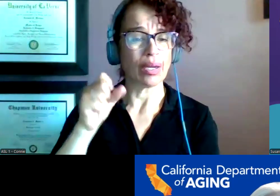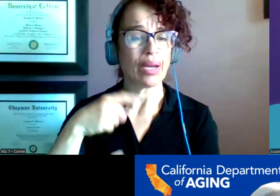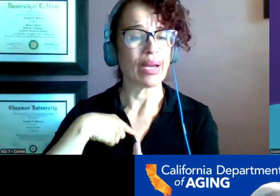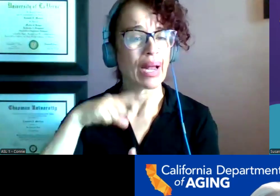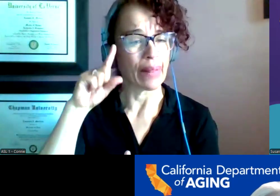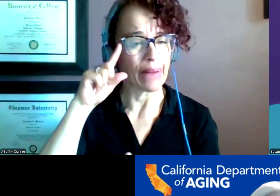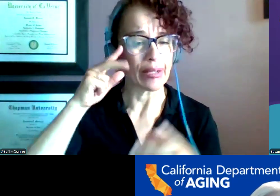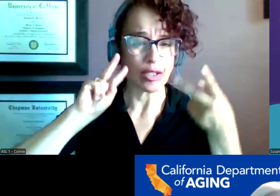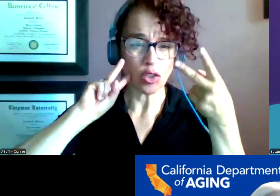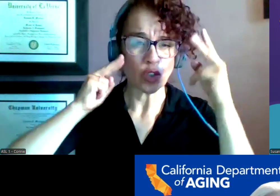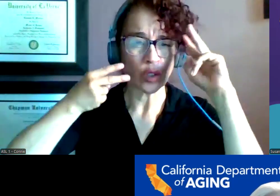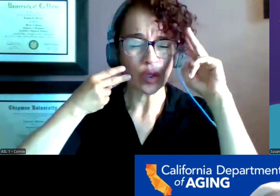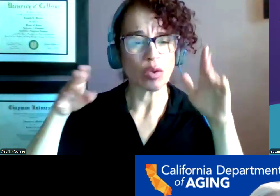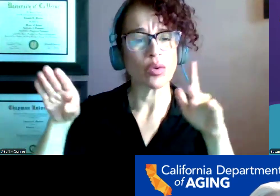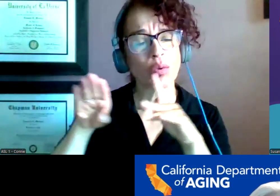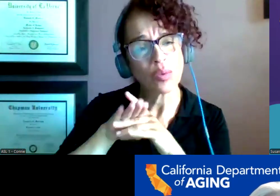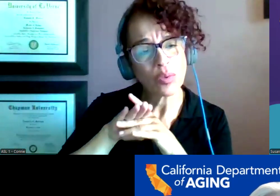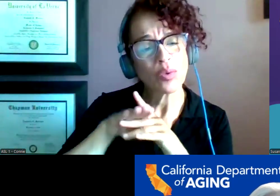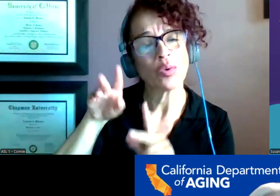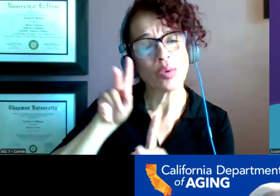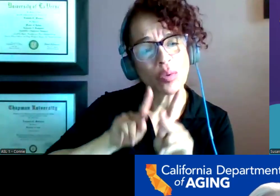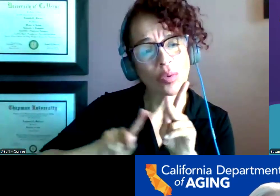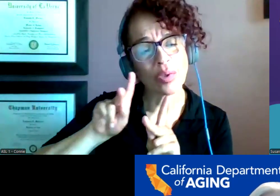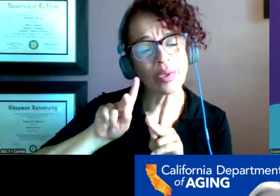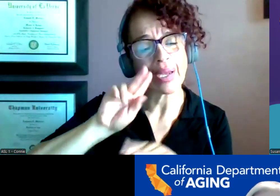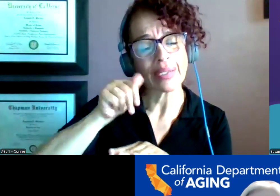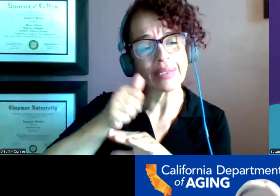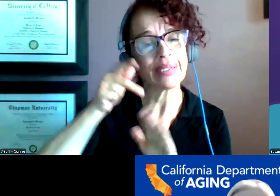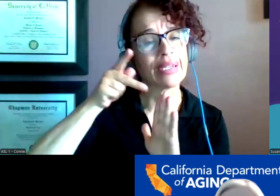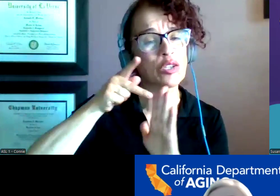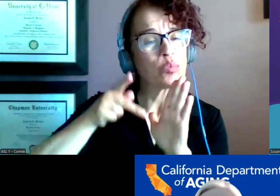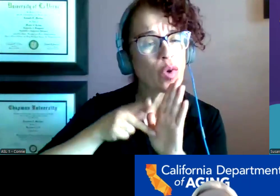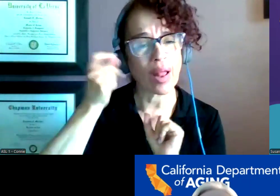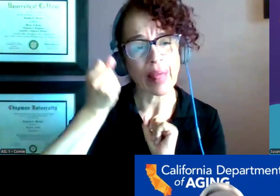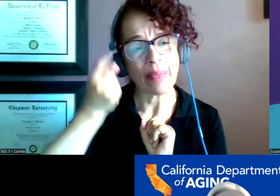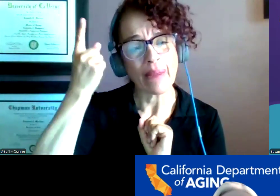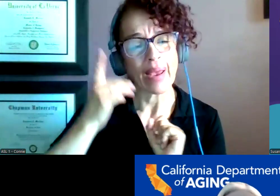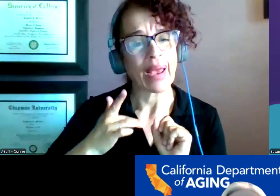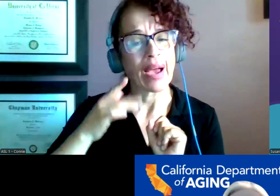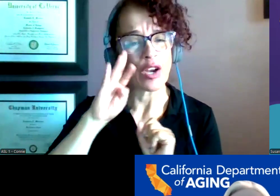a misunderstanding between when people set policy and understanding how the billing